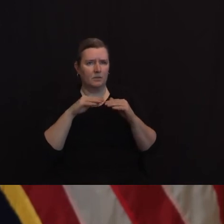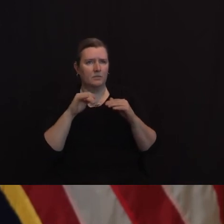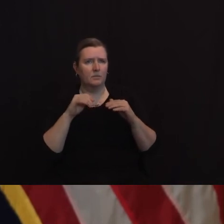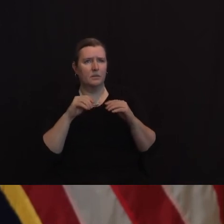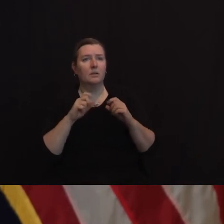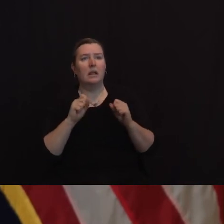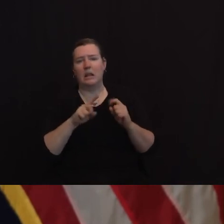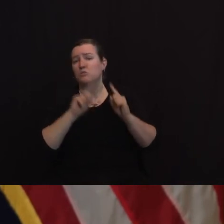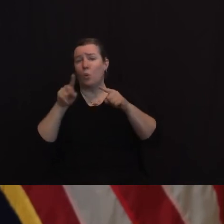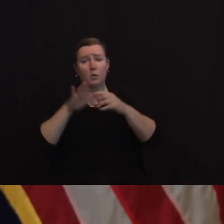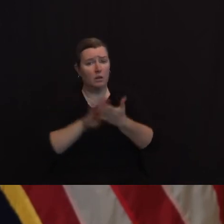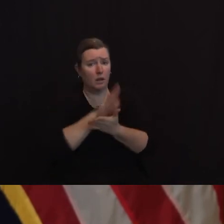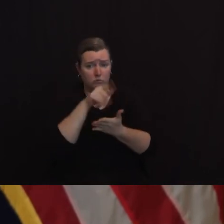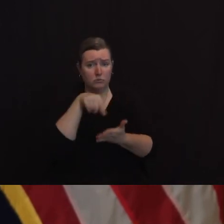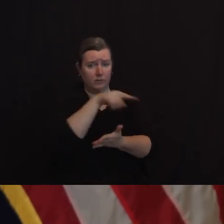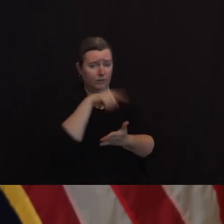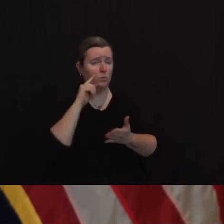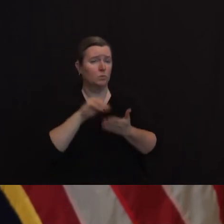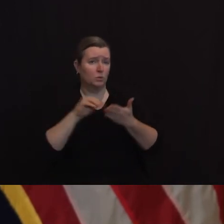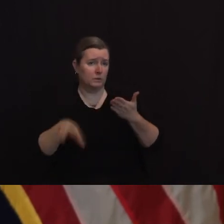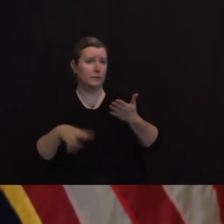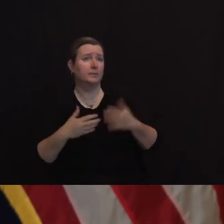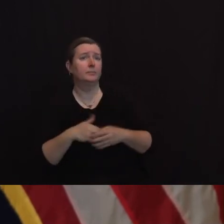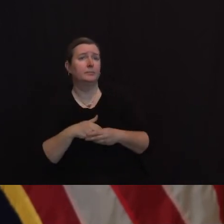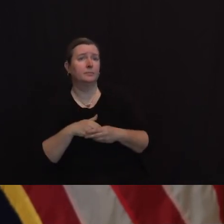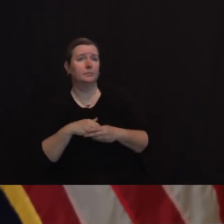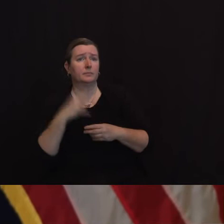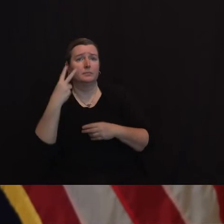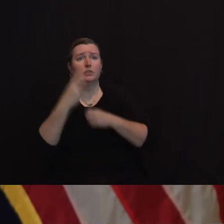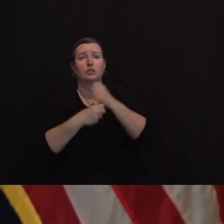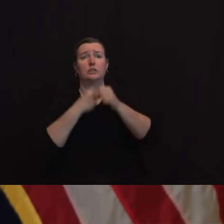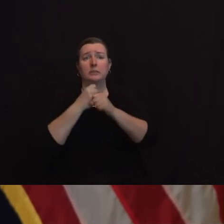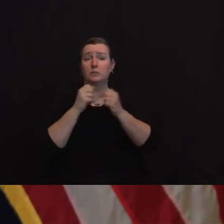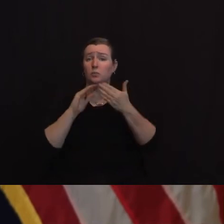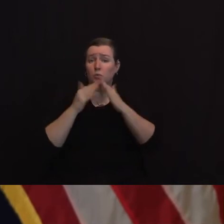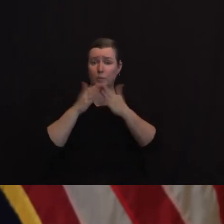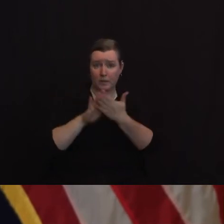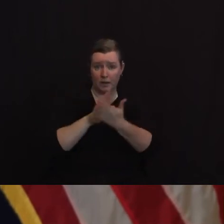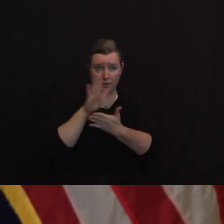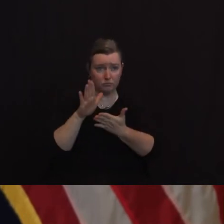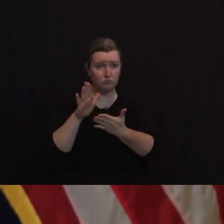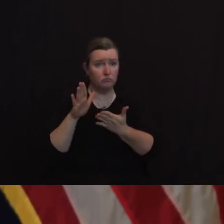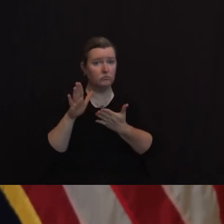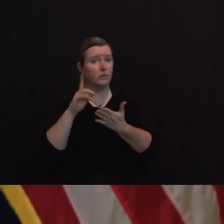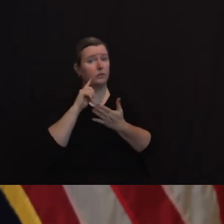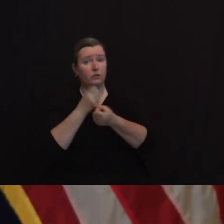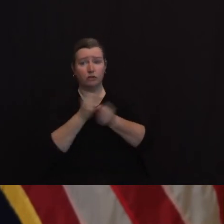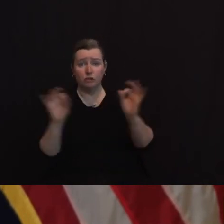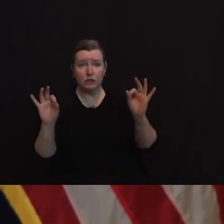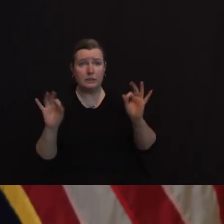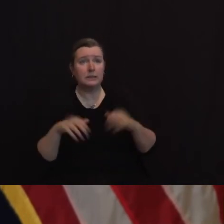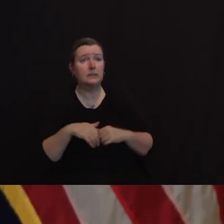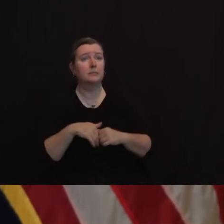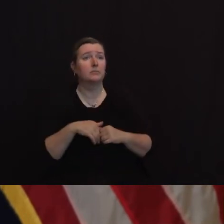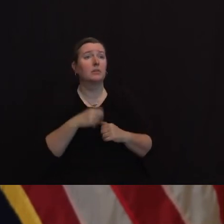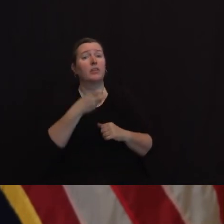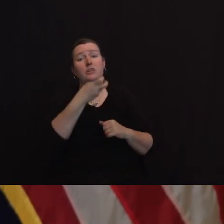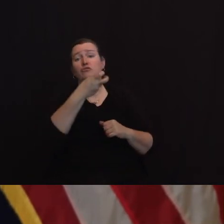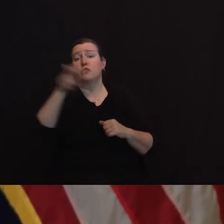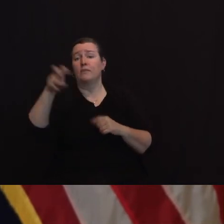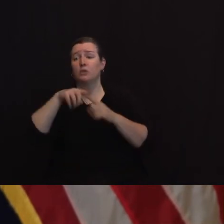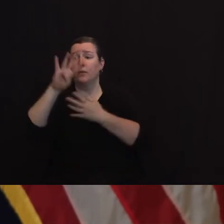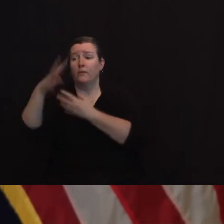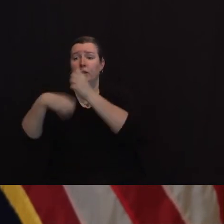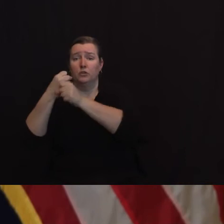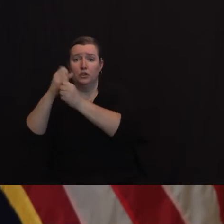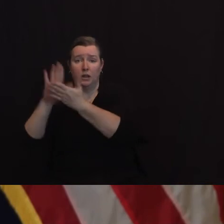2 years of college for free at community colleges and then 2 years of college for free at a 4-year public institution. So the same students who would